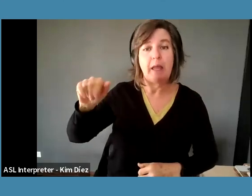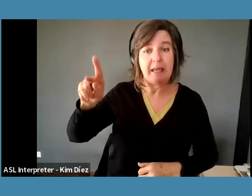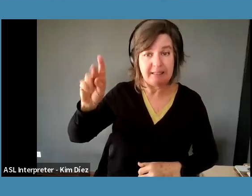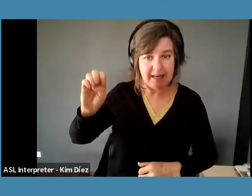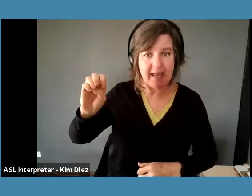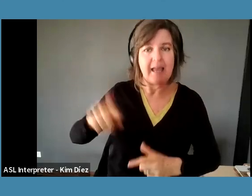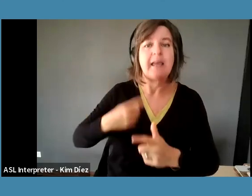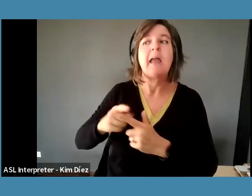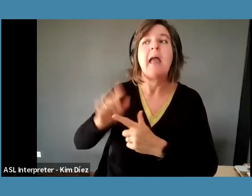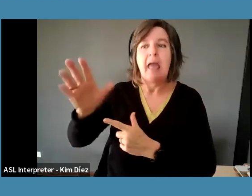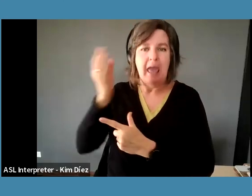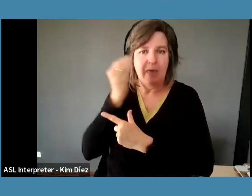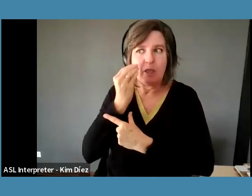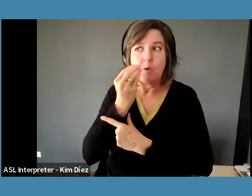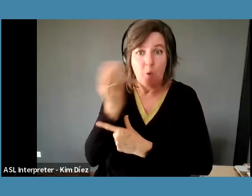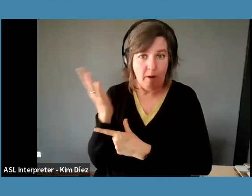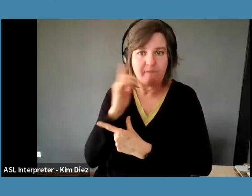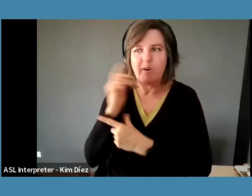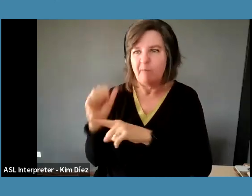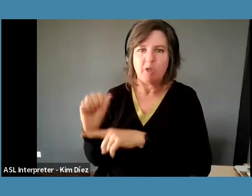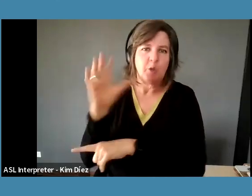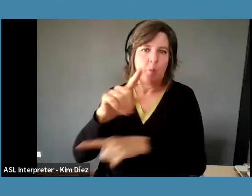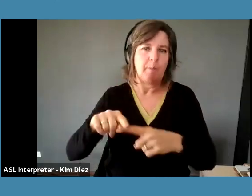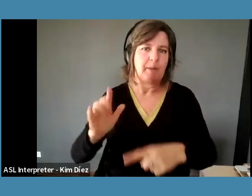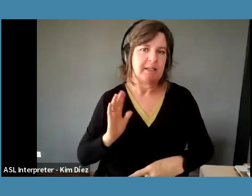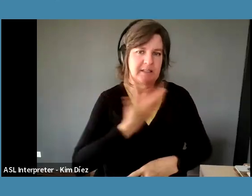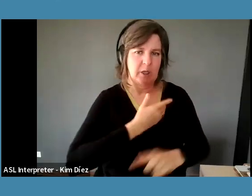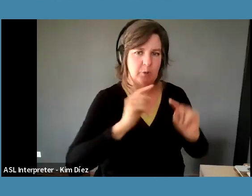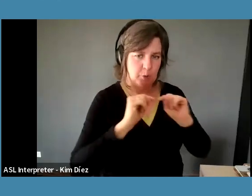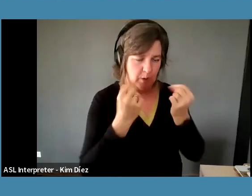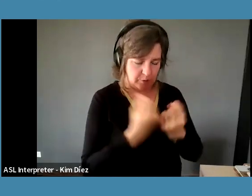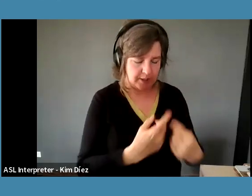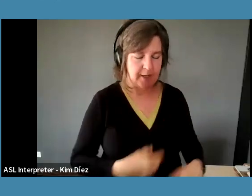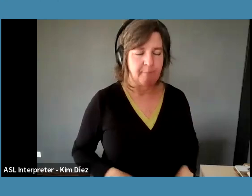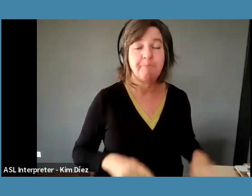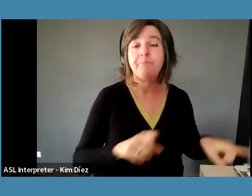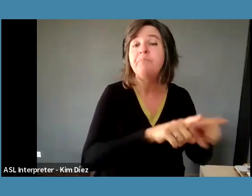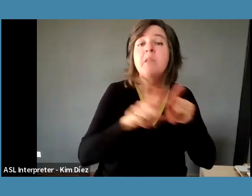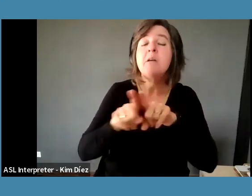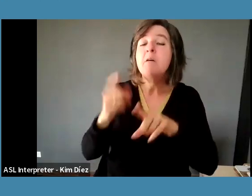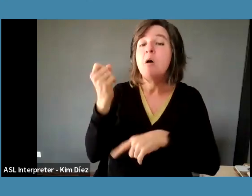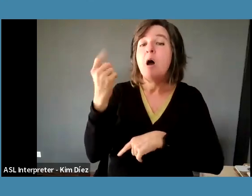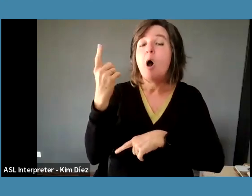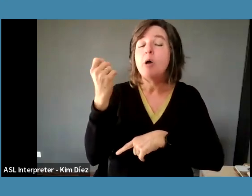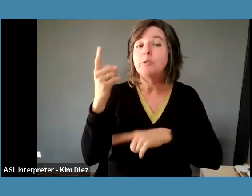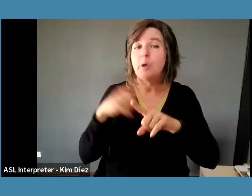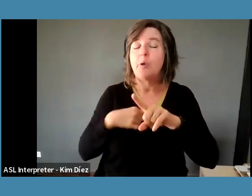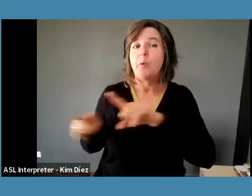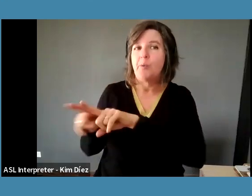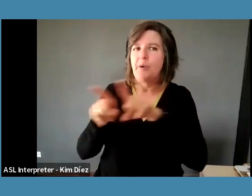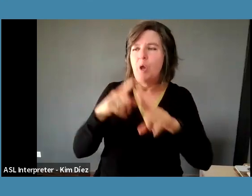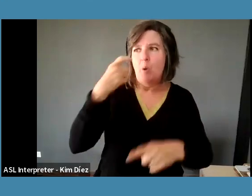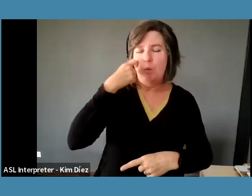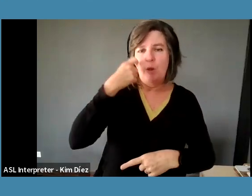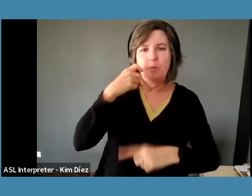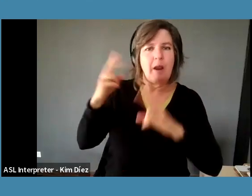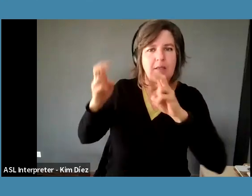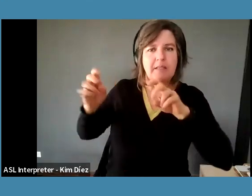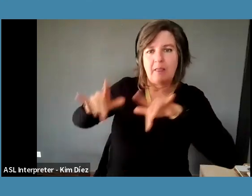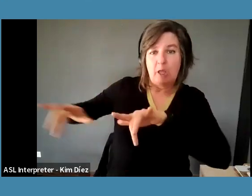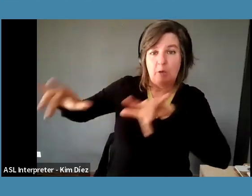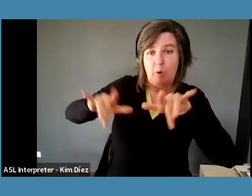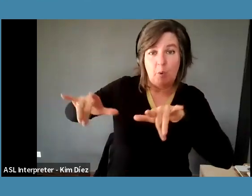team. Also, however, we recently recorded a webinar about the fair